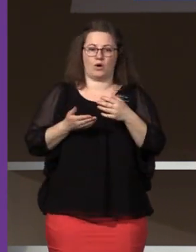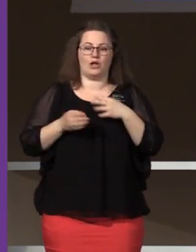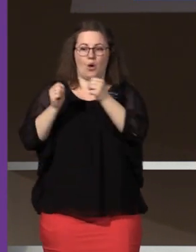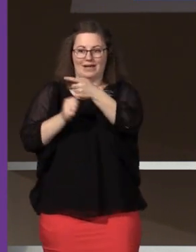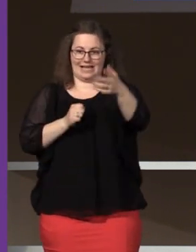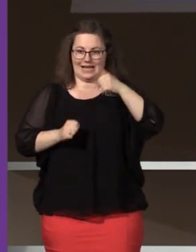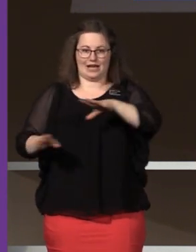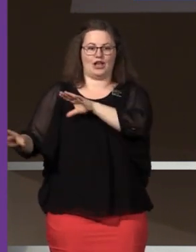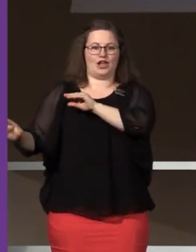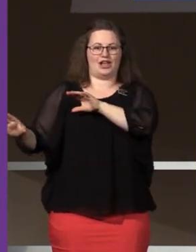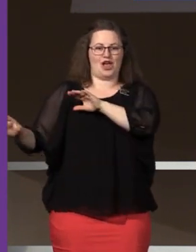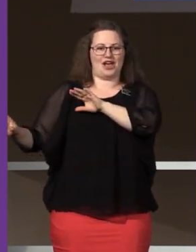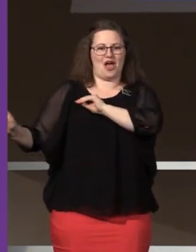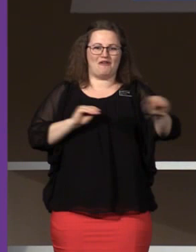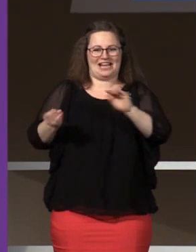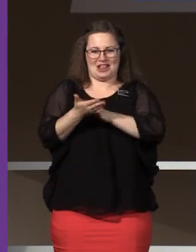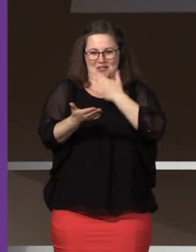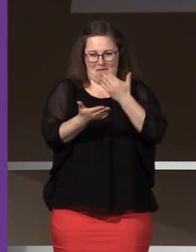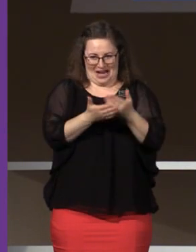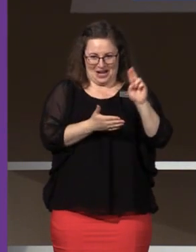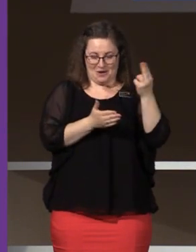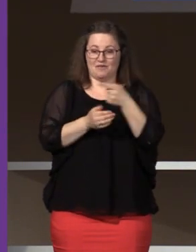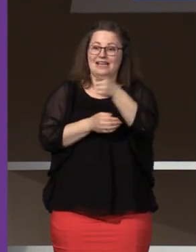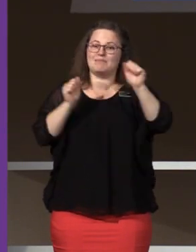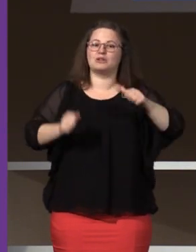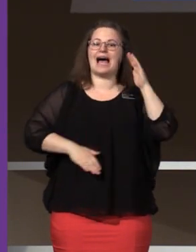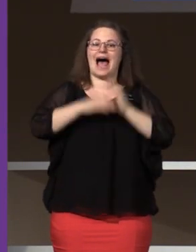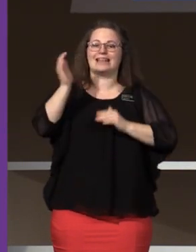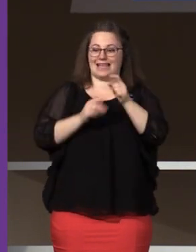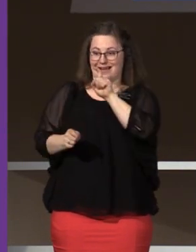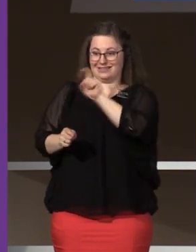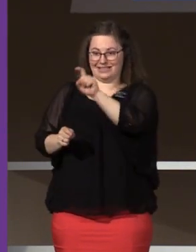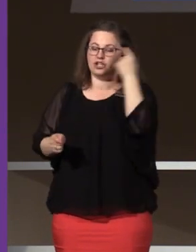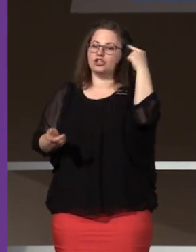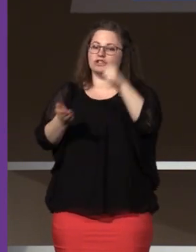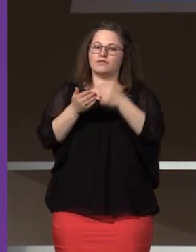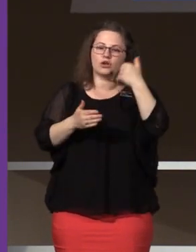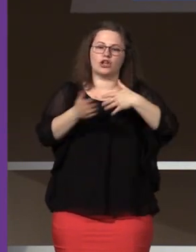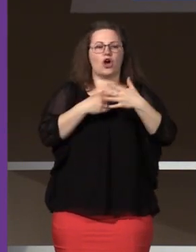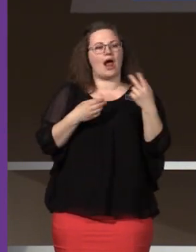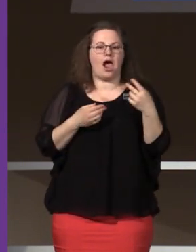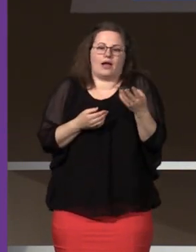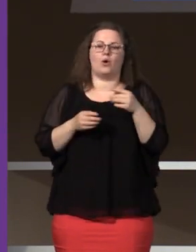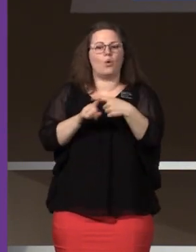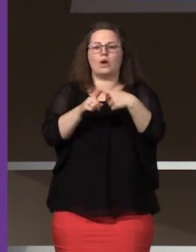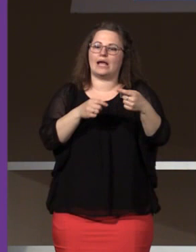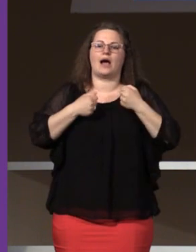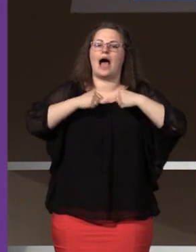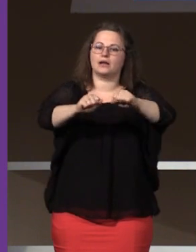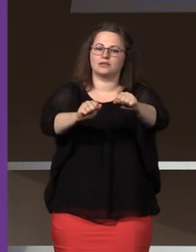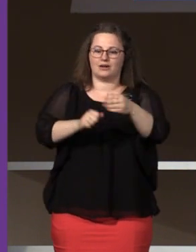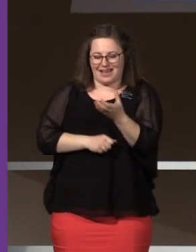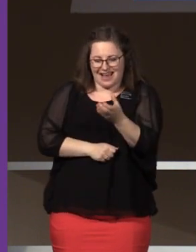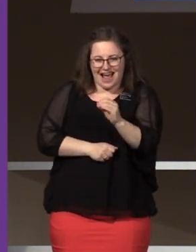guys to try and interpret, okay? Because this is what you have to deal with to be able to complete a transaction. And they don't add